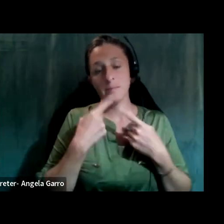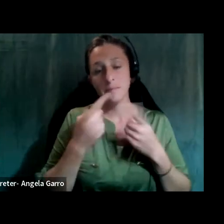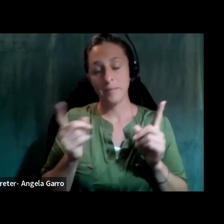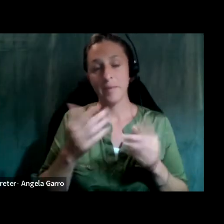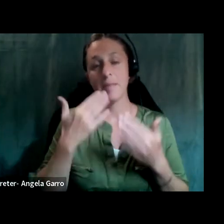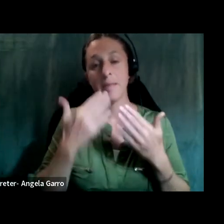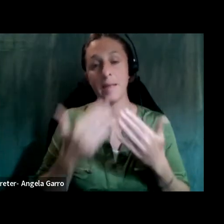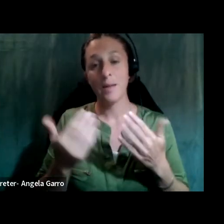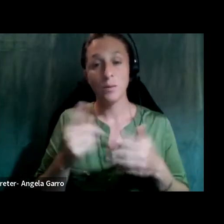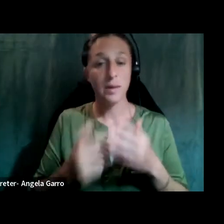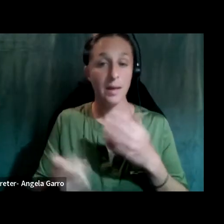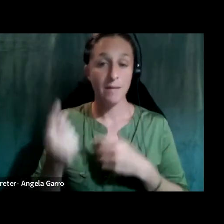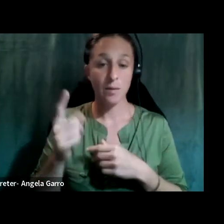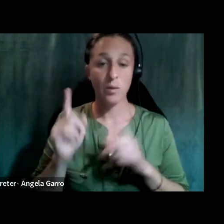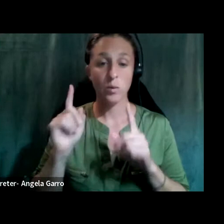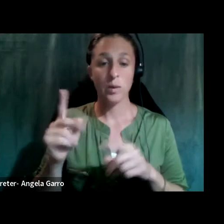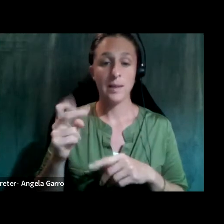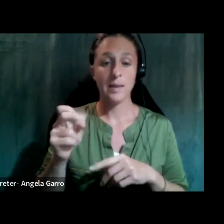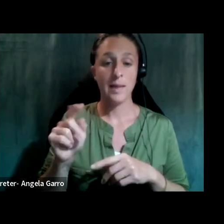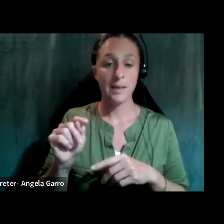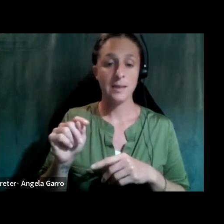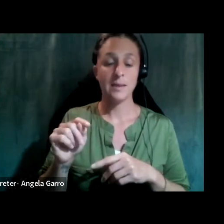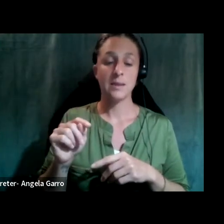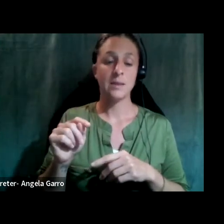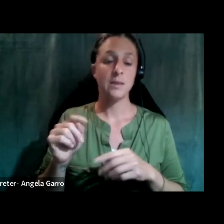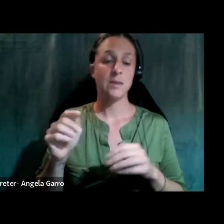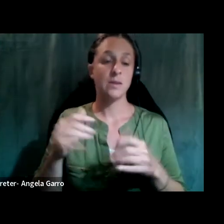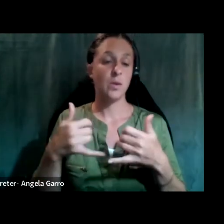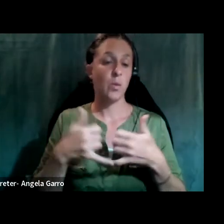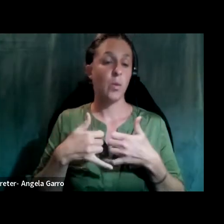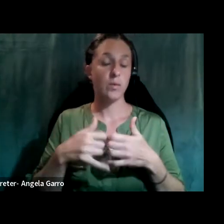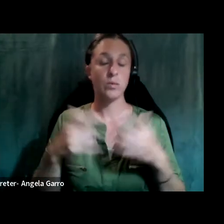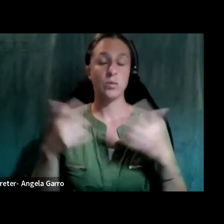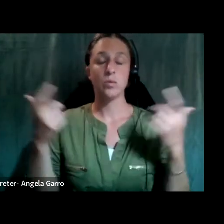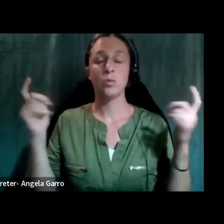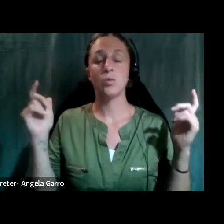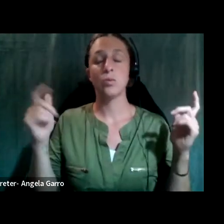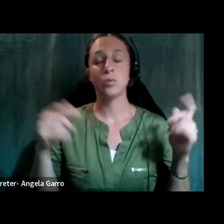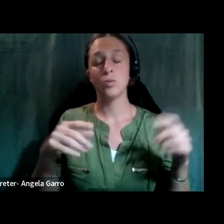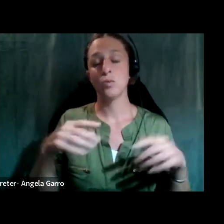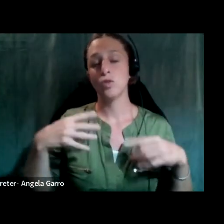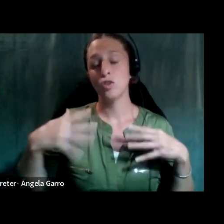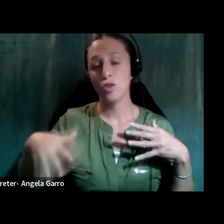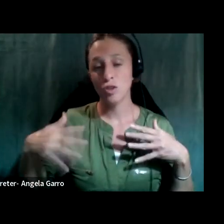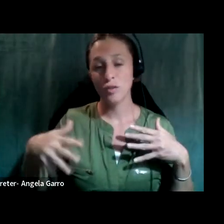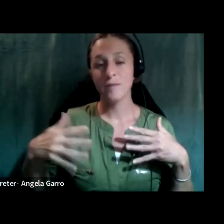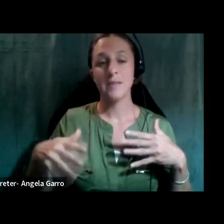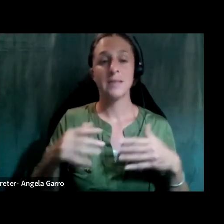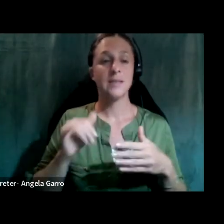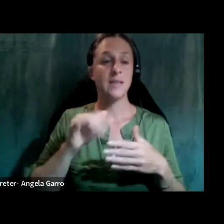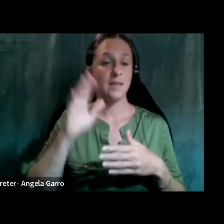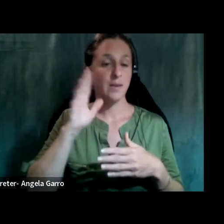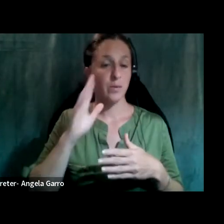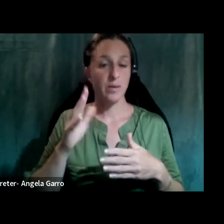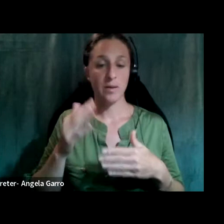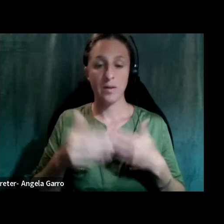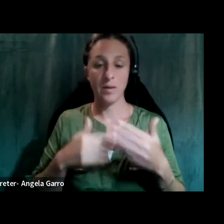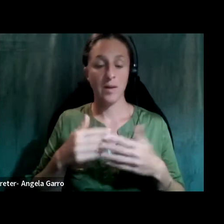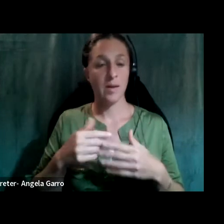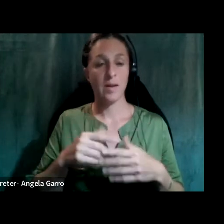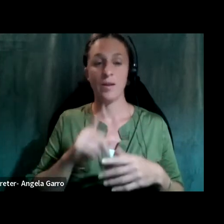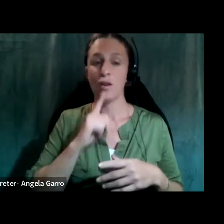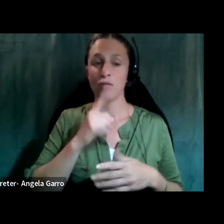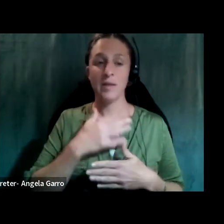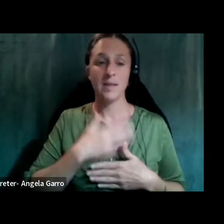to everyone who went to Kent Awards. It was huge. I was so nervous that was going to go. Great. No, it was, I just really